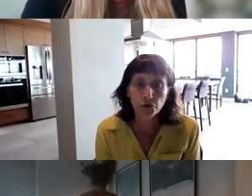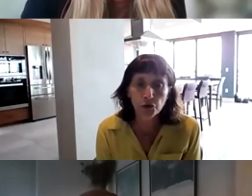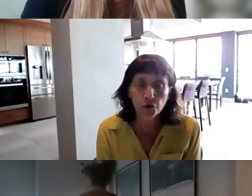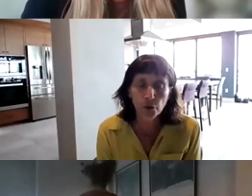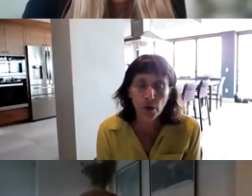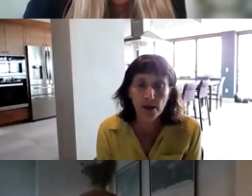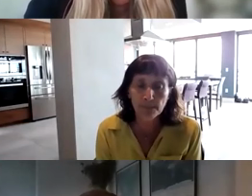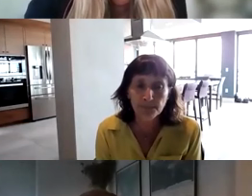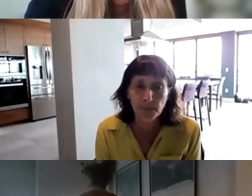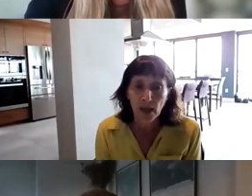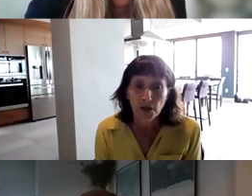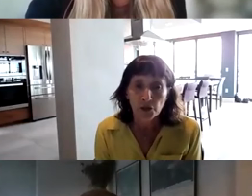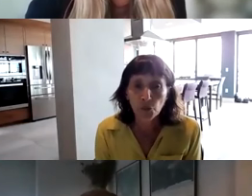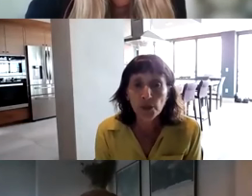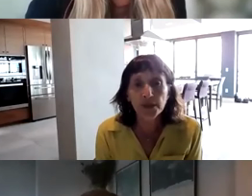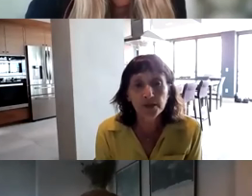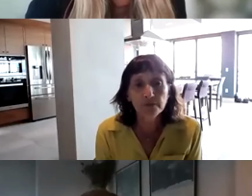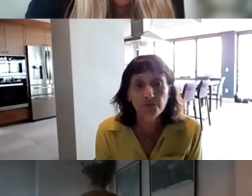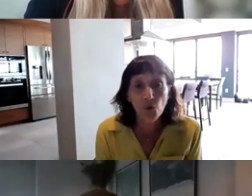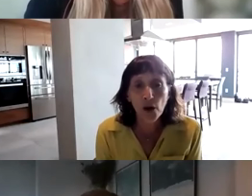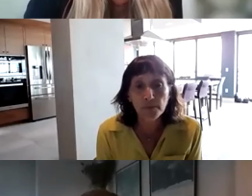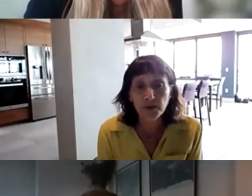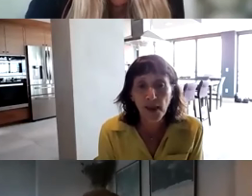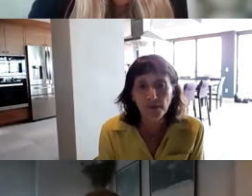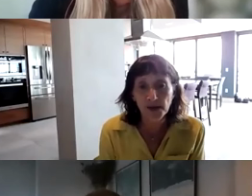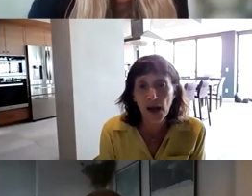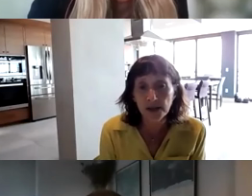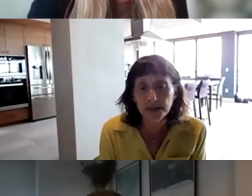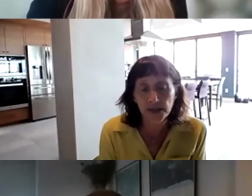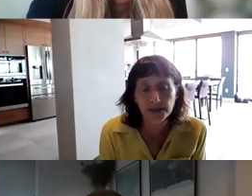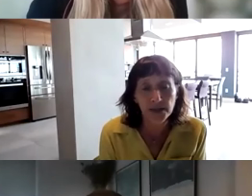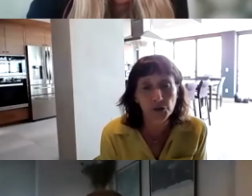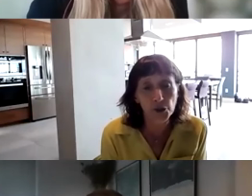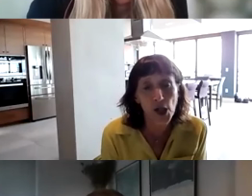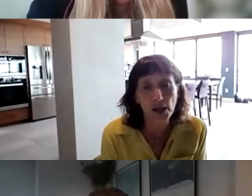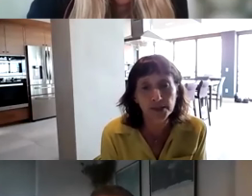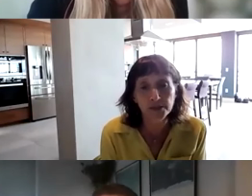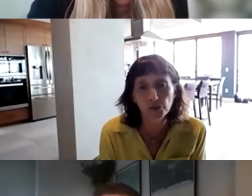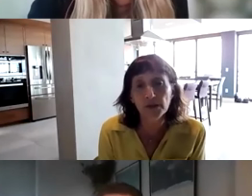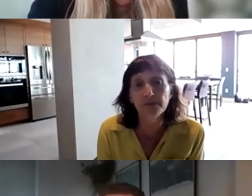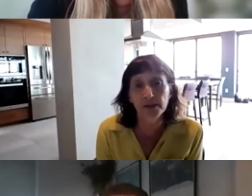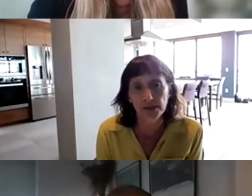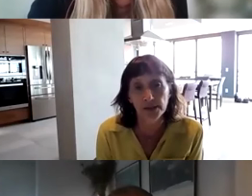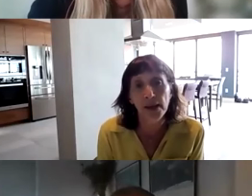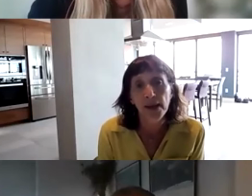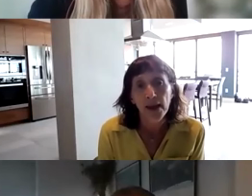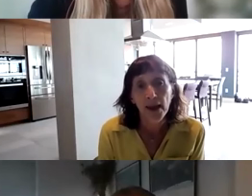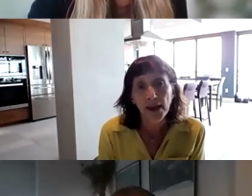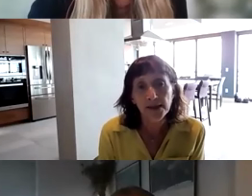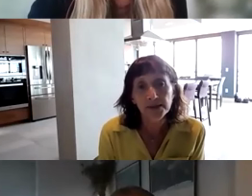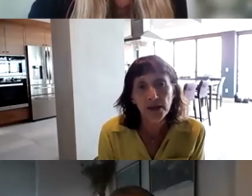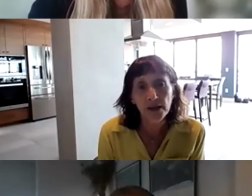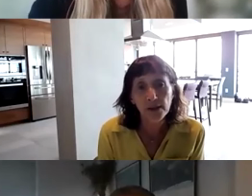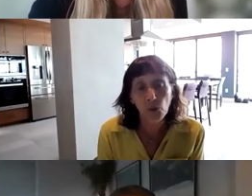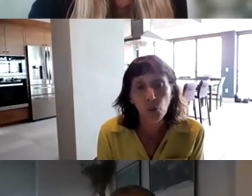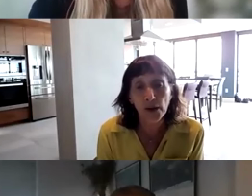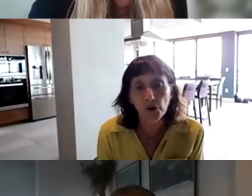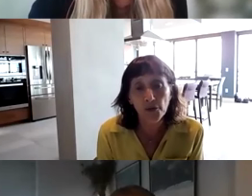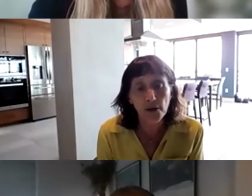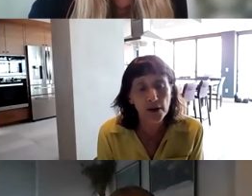sure you're really informed about the context that your clients are living in, and